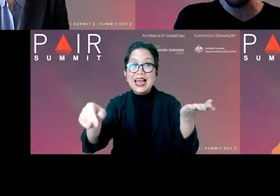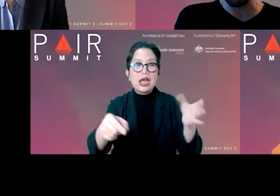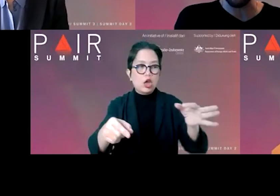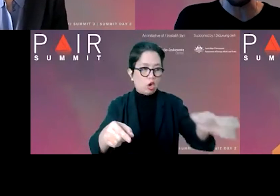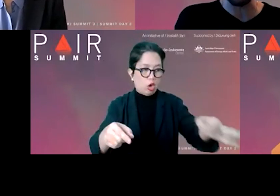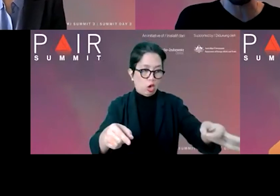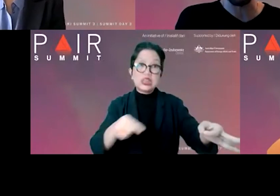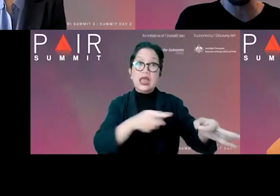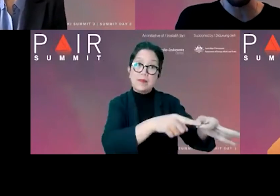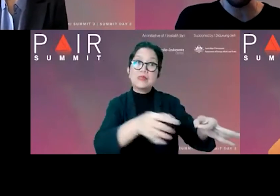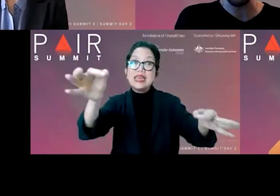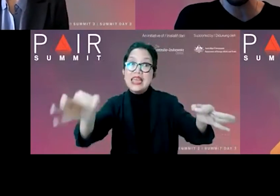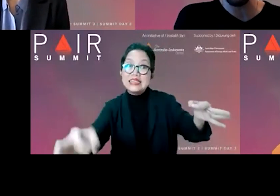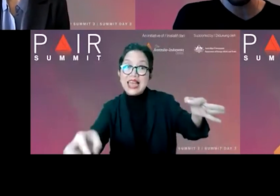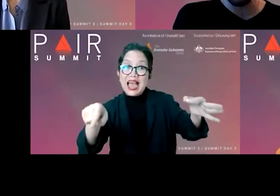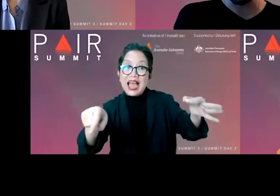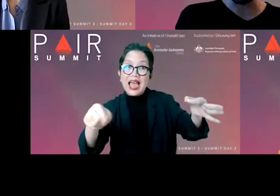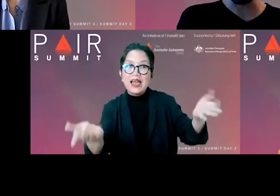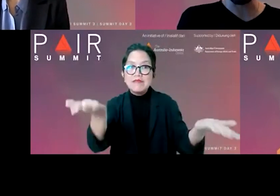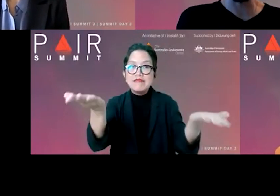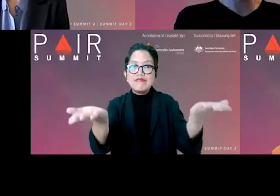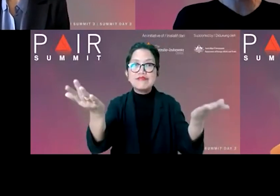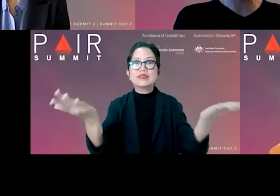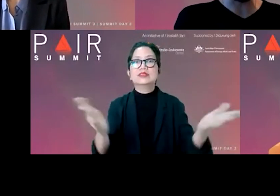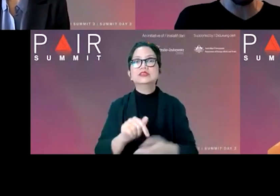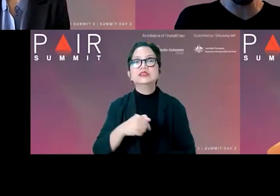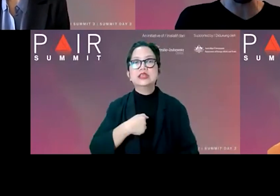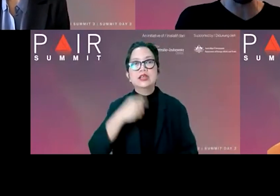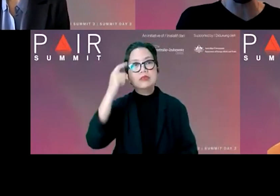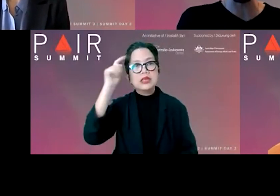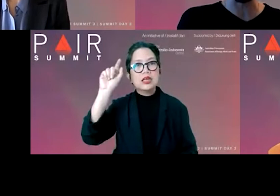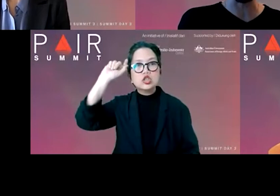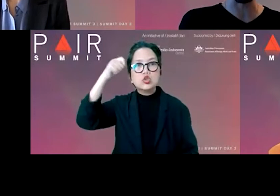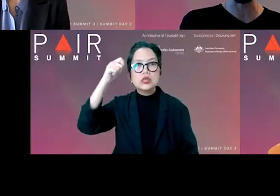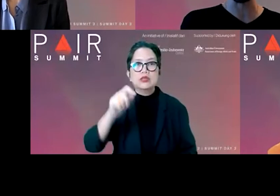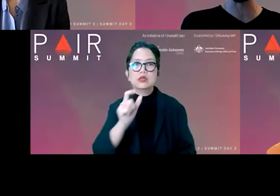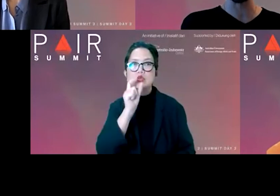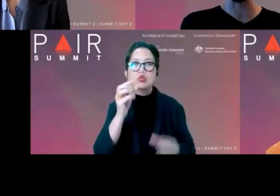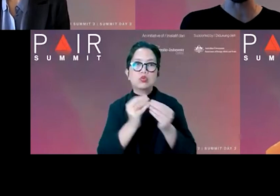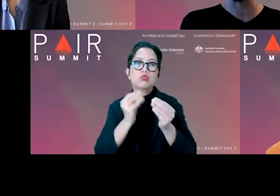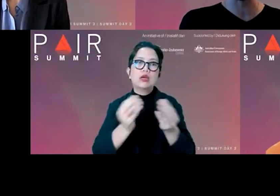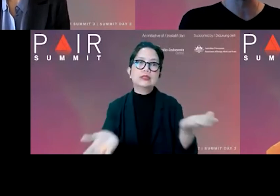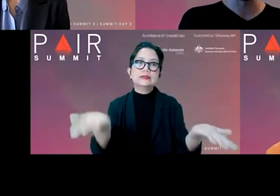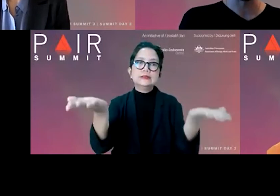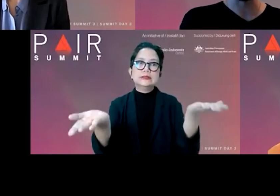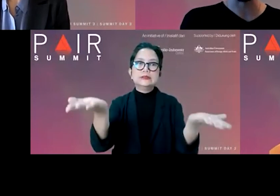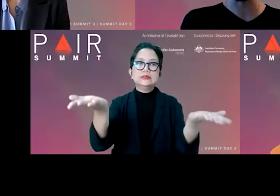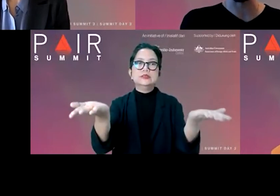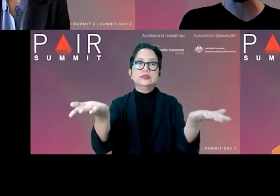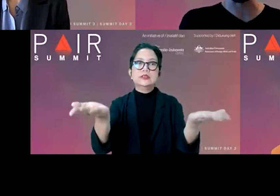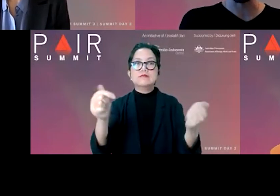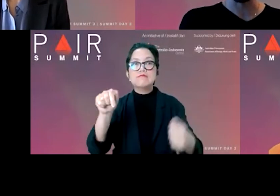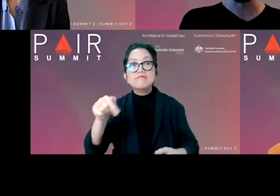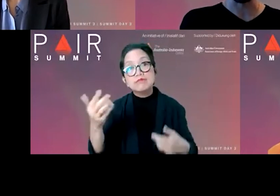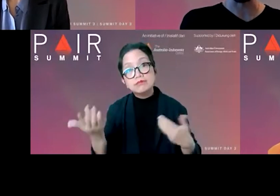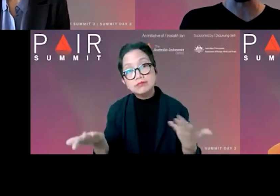to include fairness in models because even defining fairness formally is extremely difficult. What is the fair